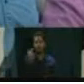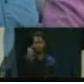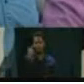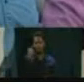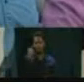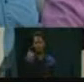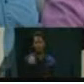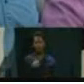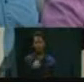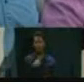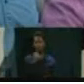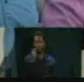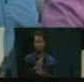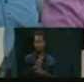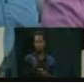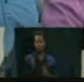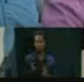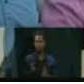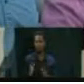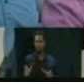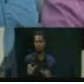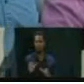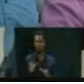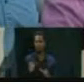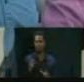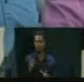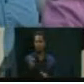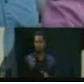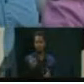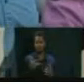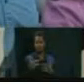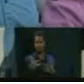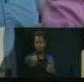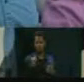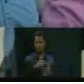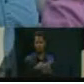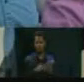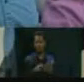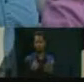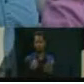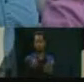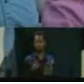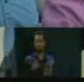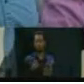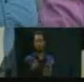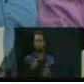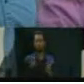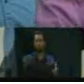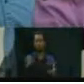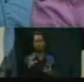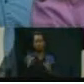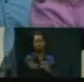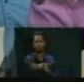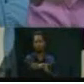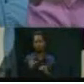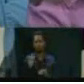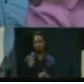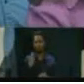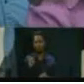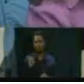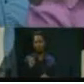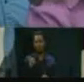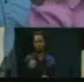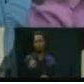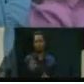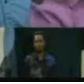This may not be the best forum for these concerns. We may need a larger forum. We tend to forget that Knox County does